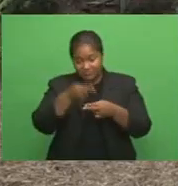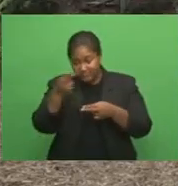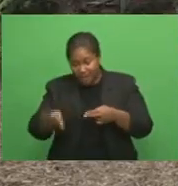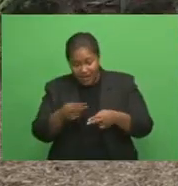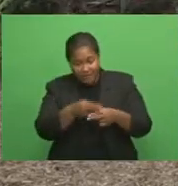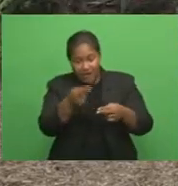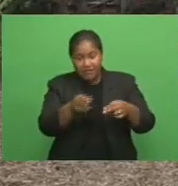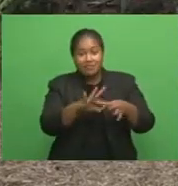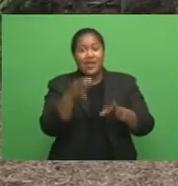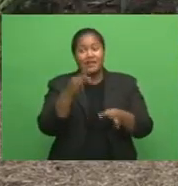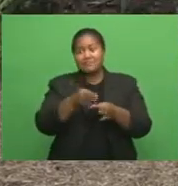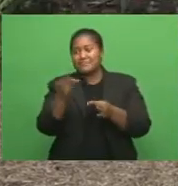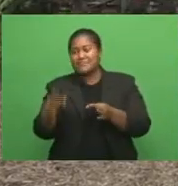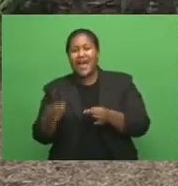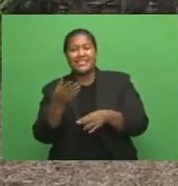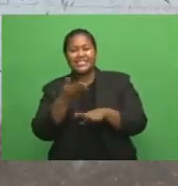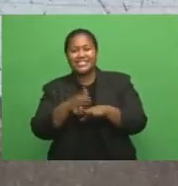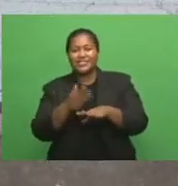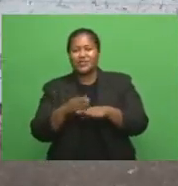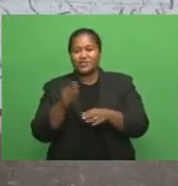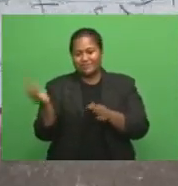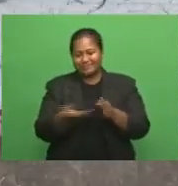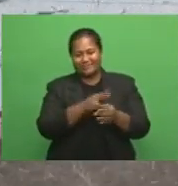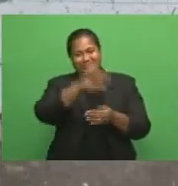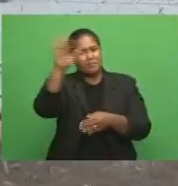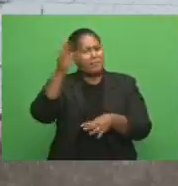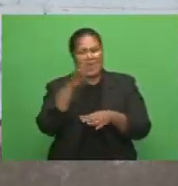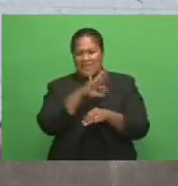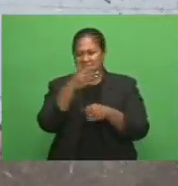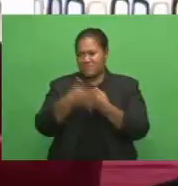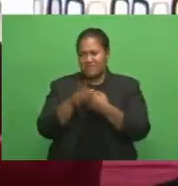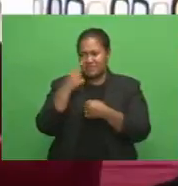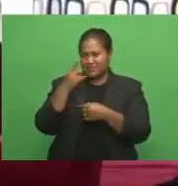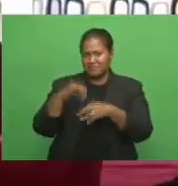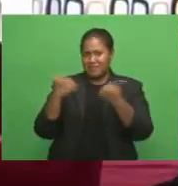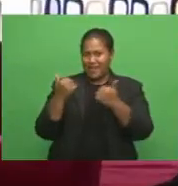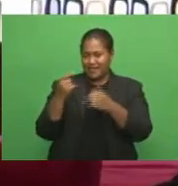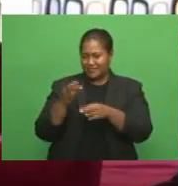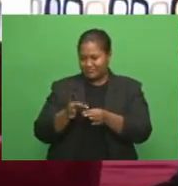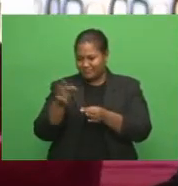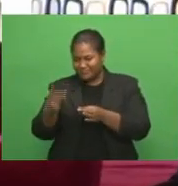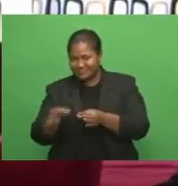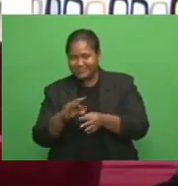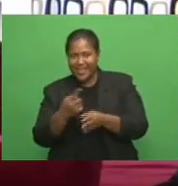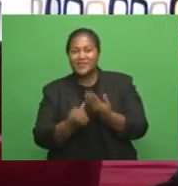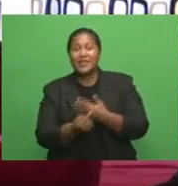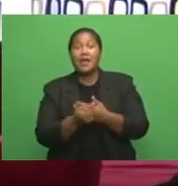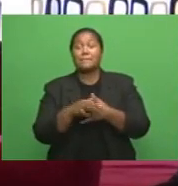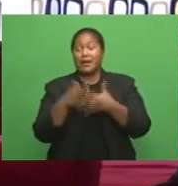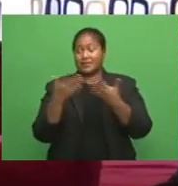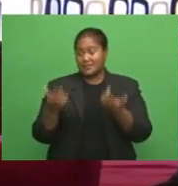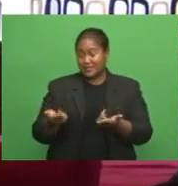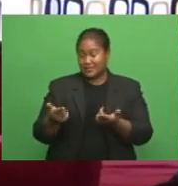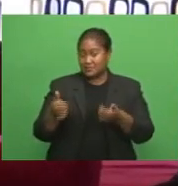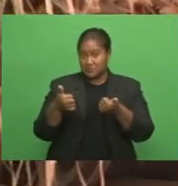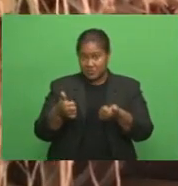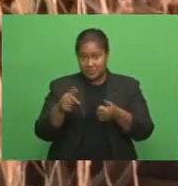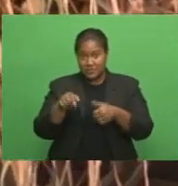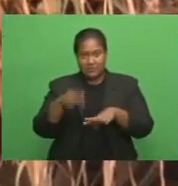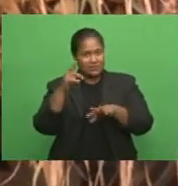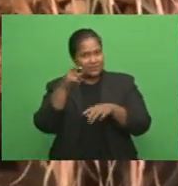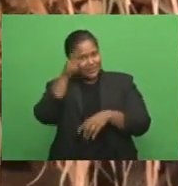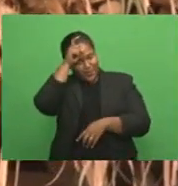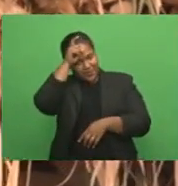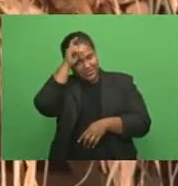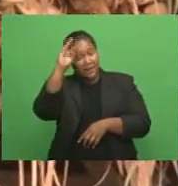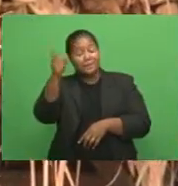plant new canes. I haven't seen much new cane being planted, and so quality of the cane is the question. The Minister